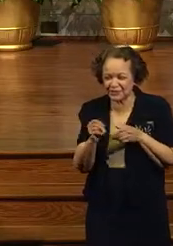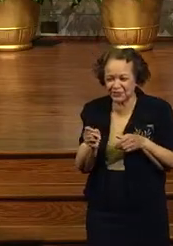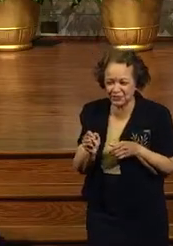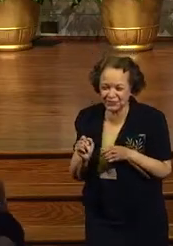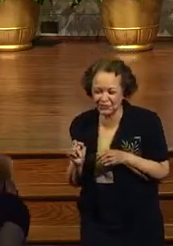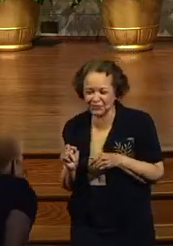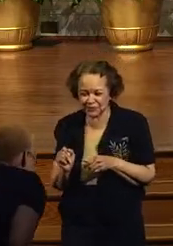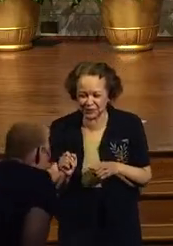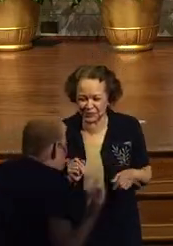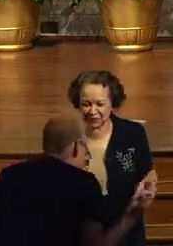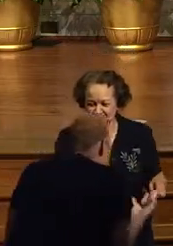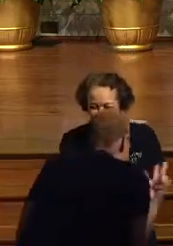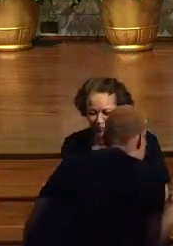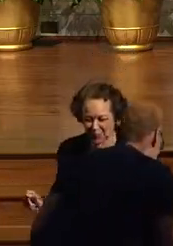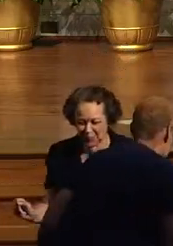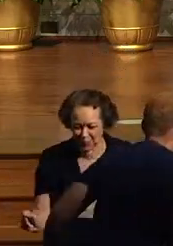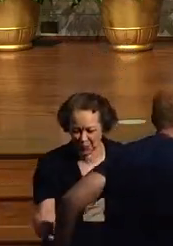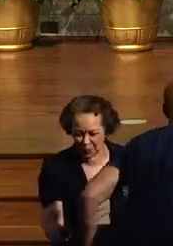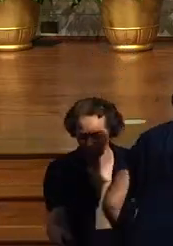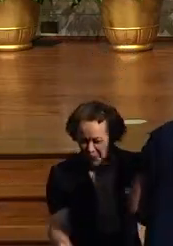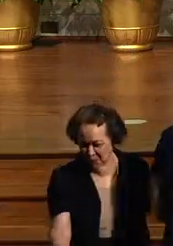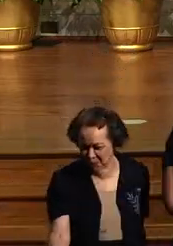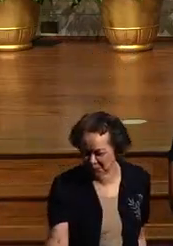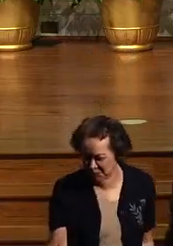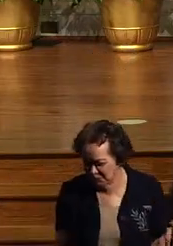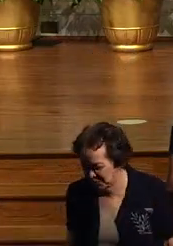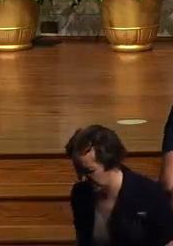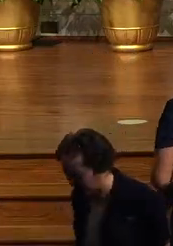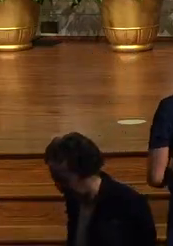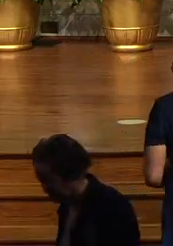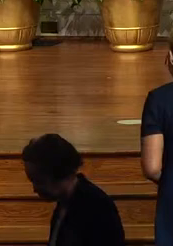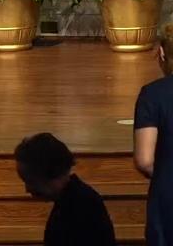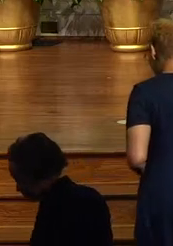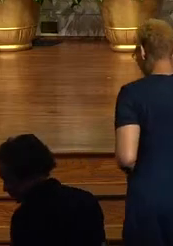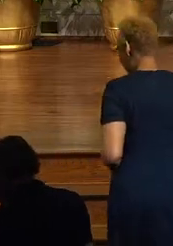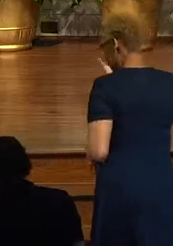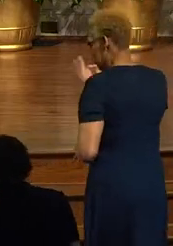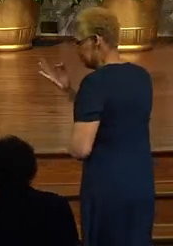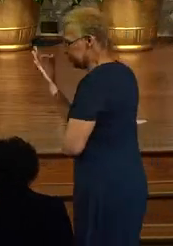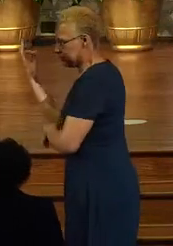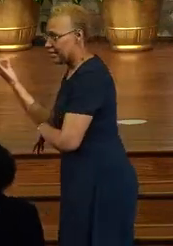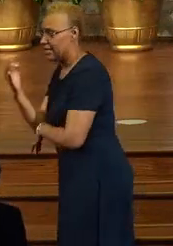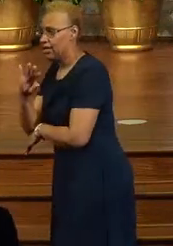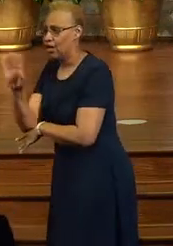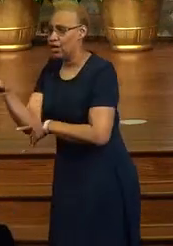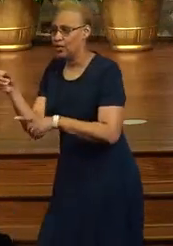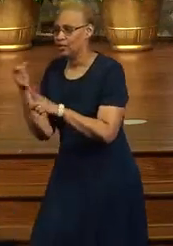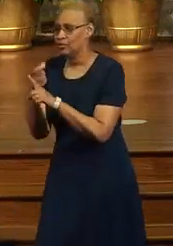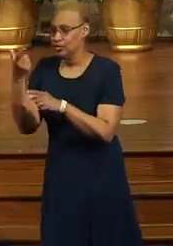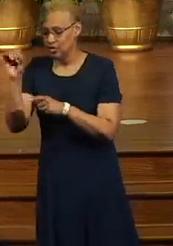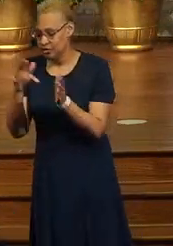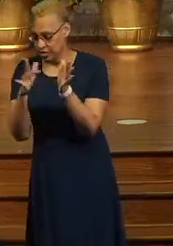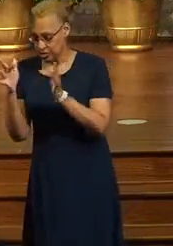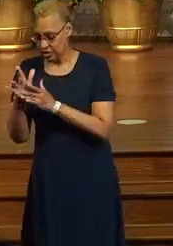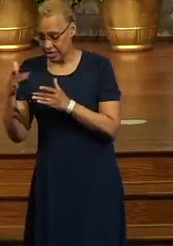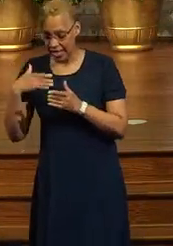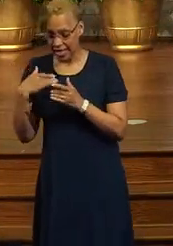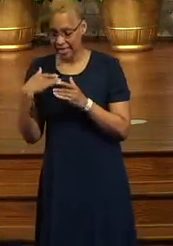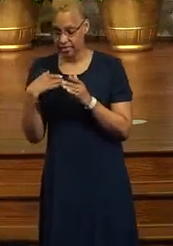One Friday, Caesar had the title. All day Sabbath, they held on to the title. But